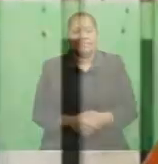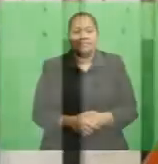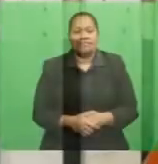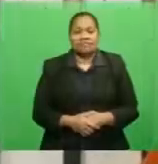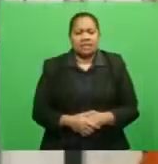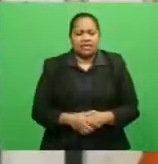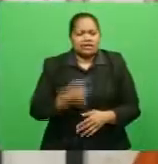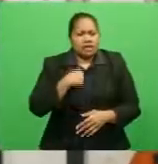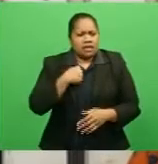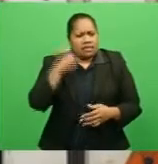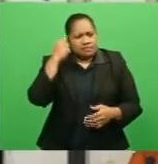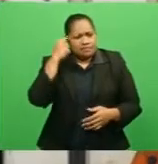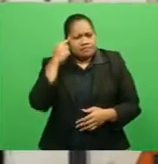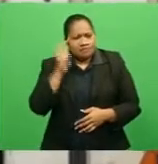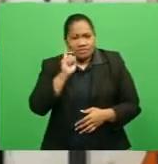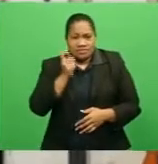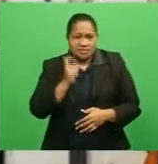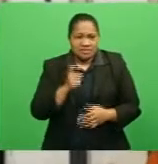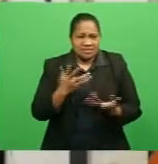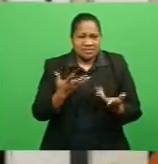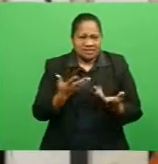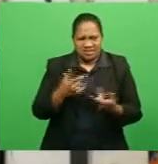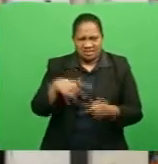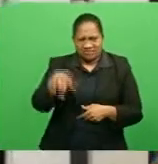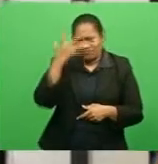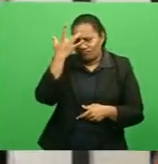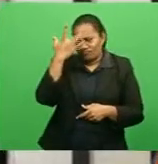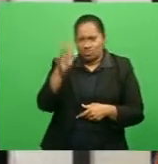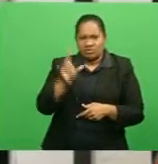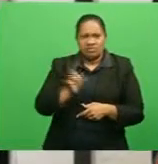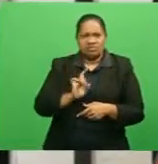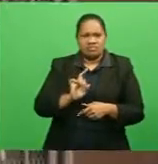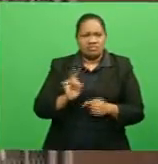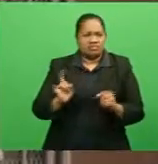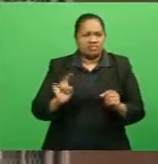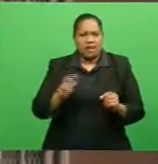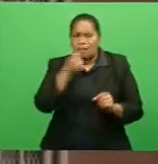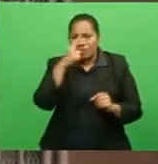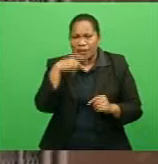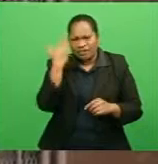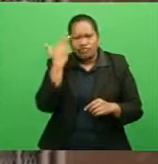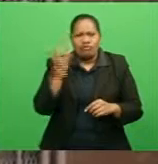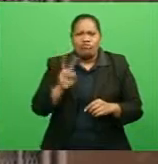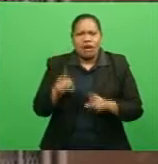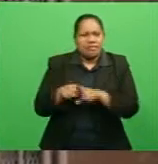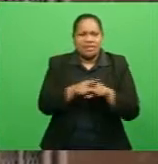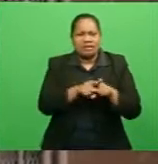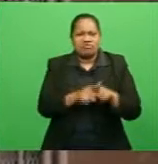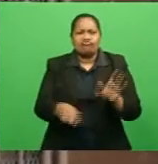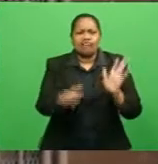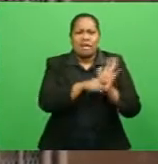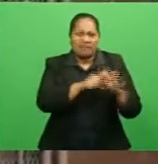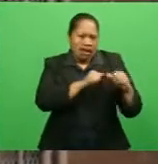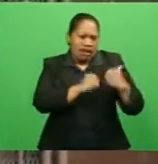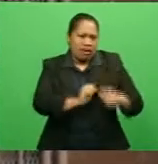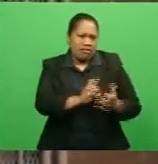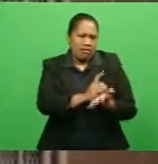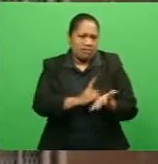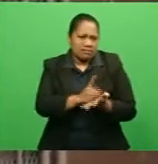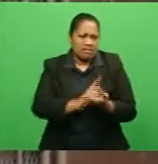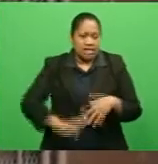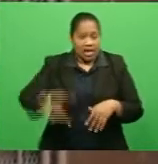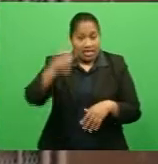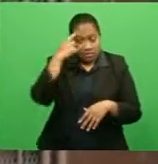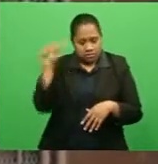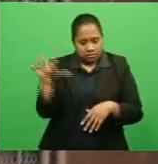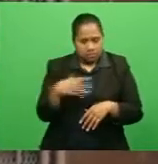I think because people out there don't know what is a rheumatic heart disease. I think there should be a lot of